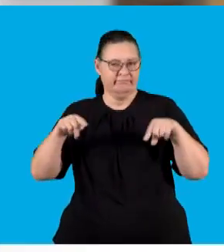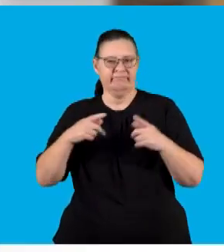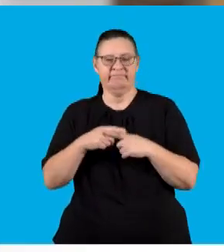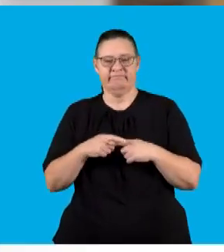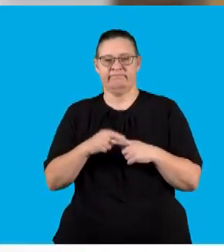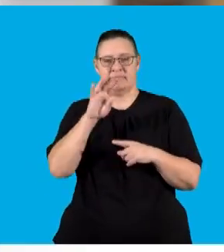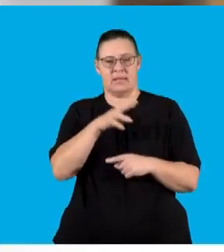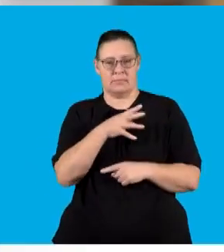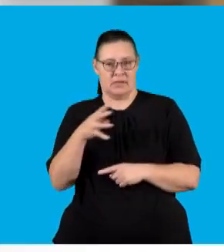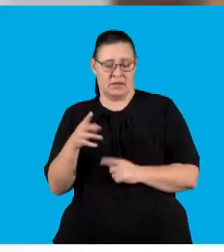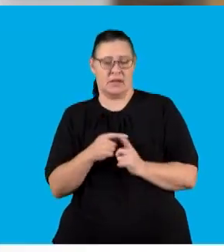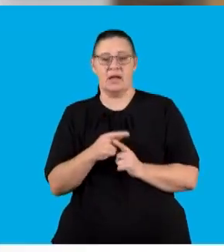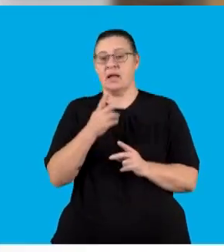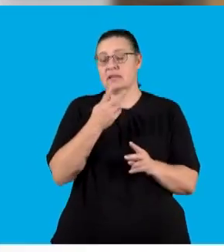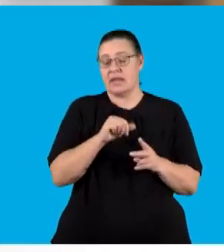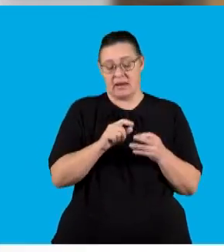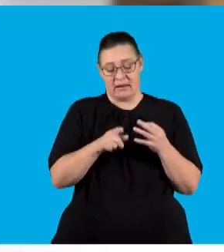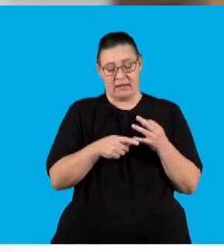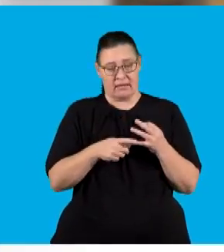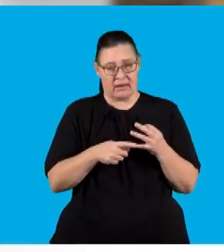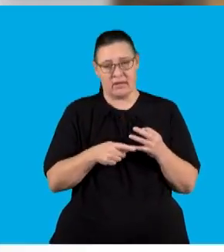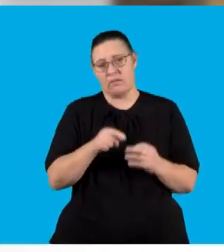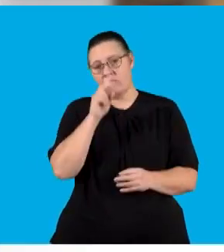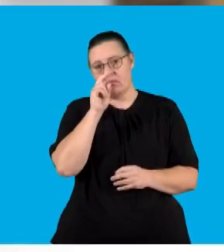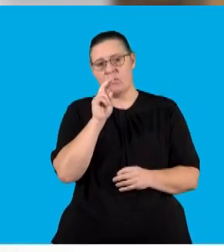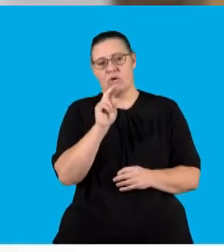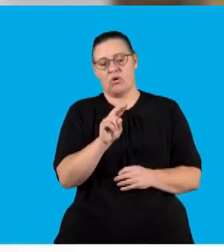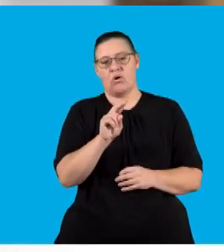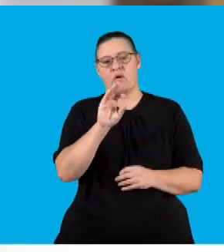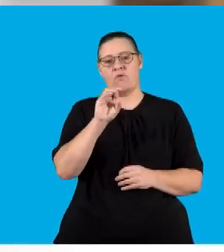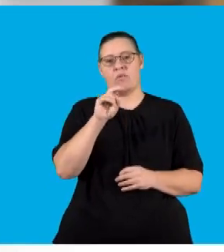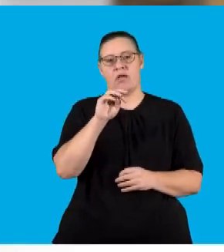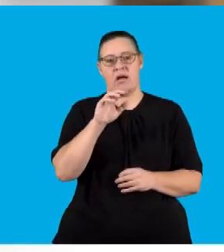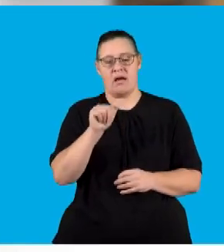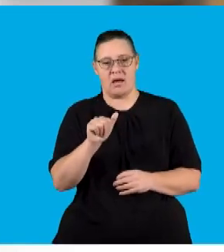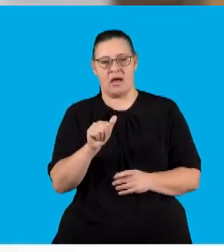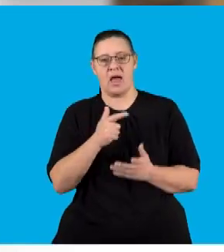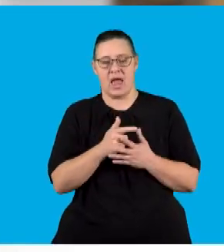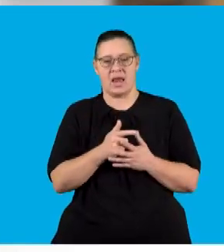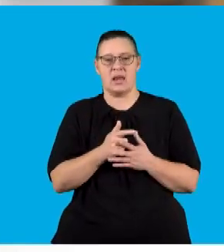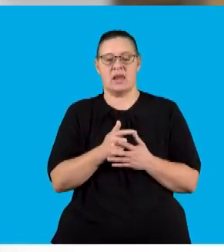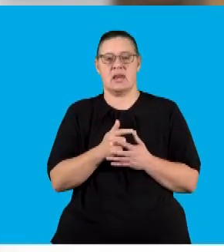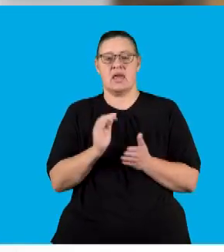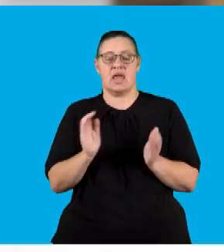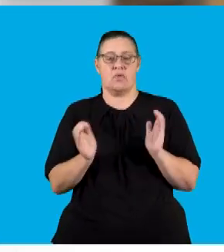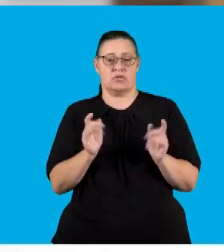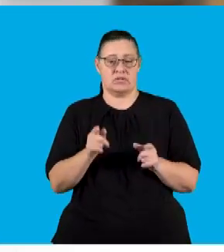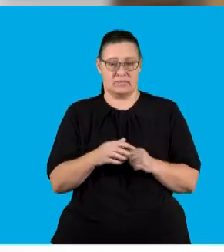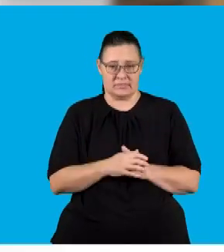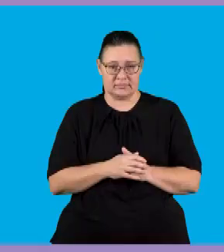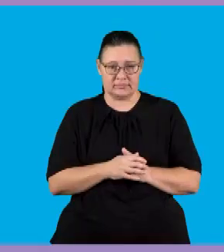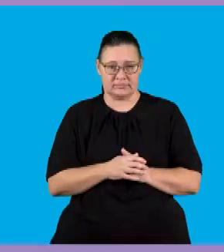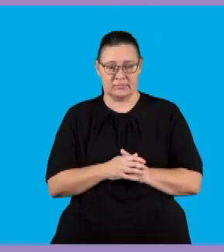diagrams and the tables. Then lastly, we are going to go and look at our formula and